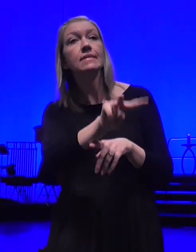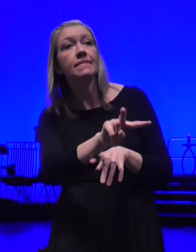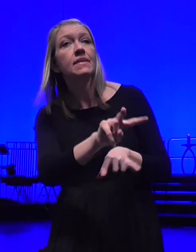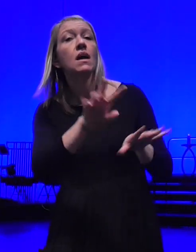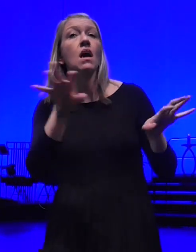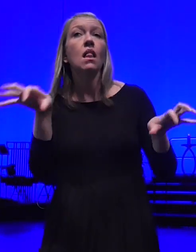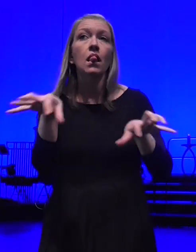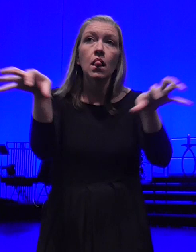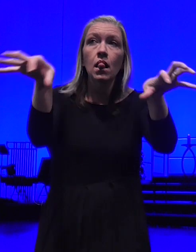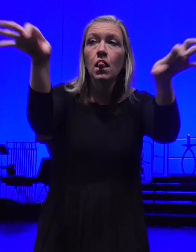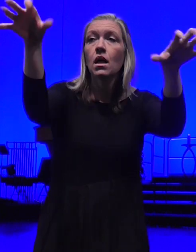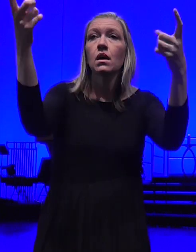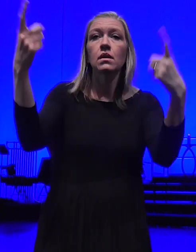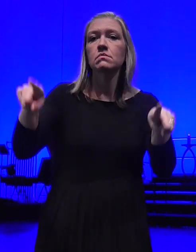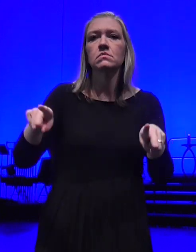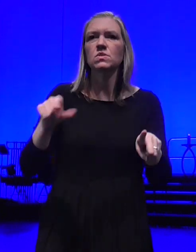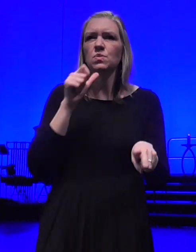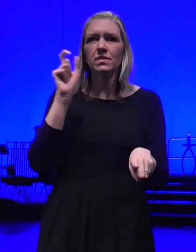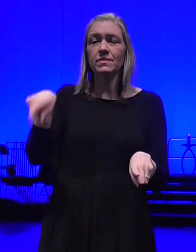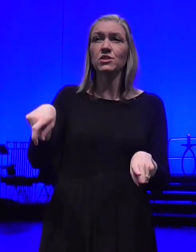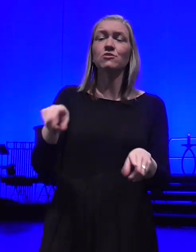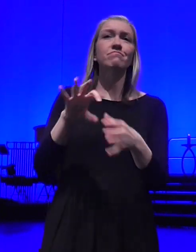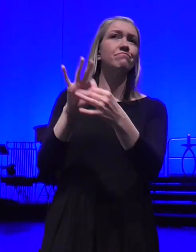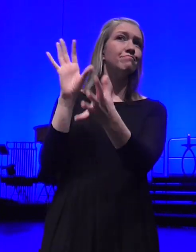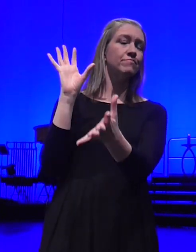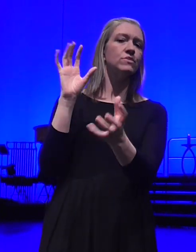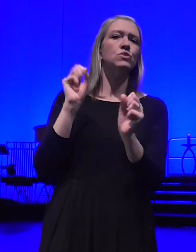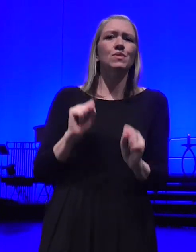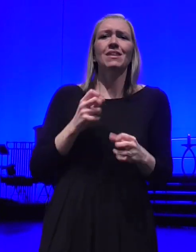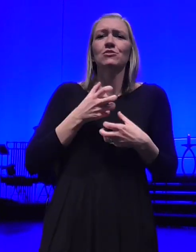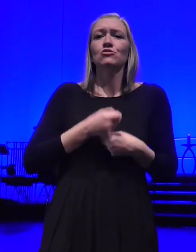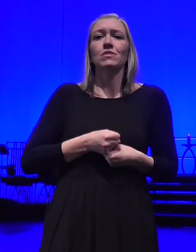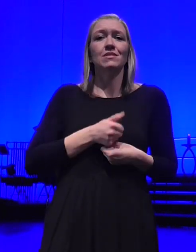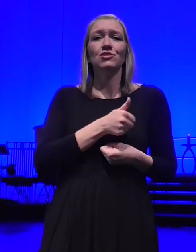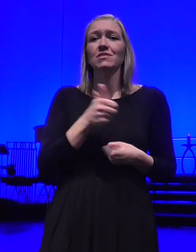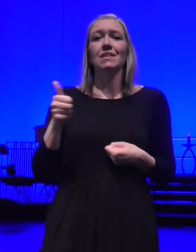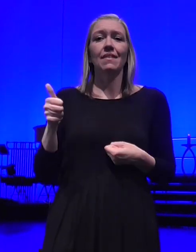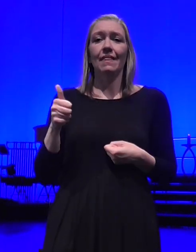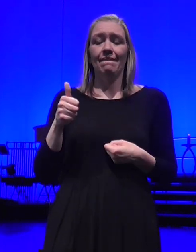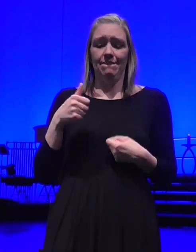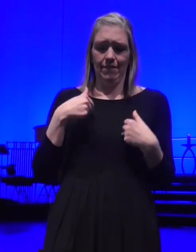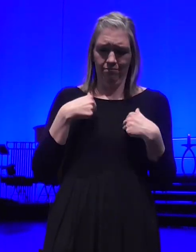of those things that go on. You can trust yourself.